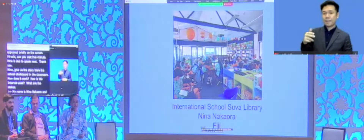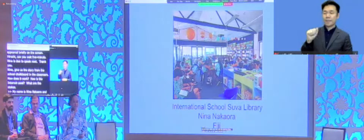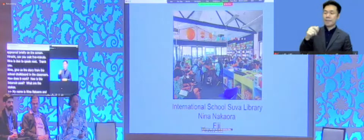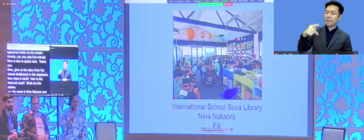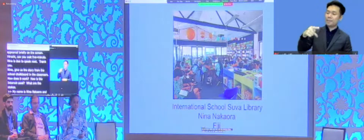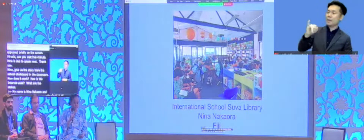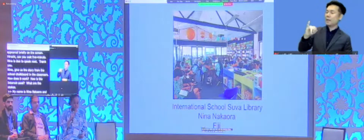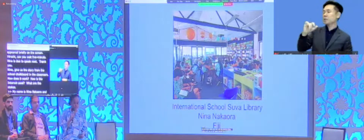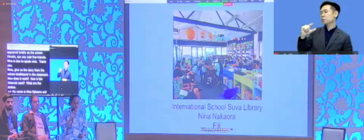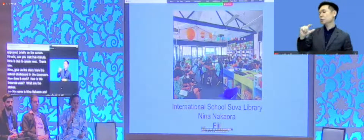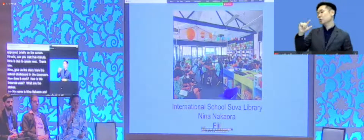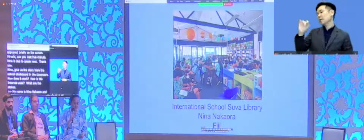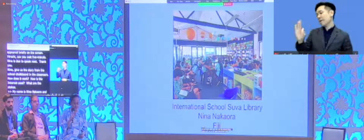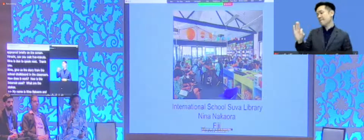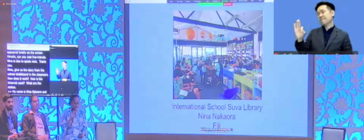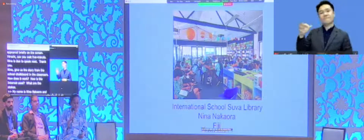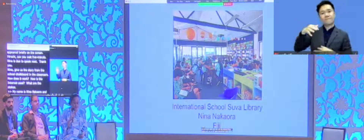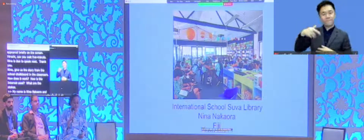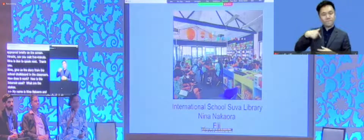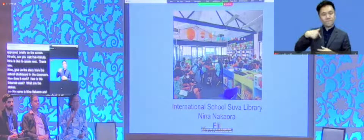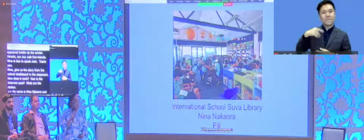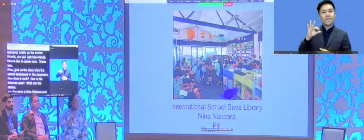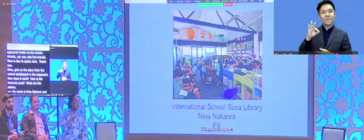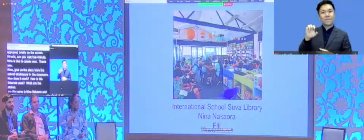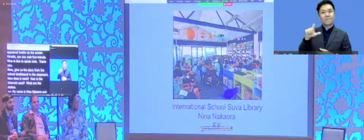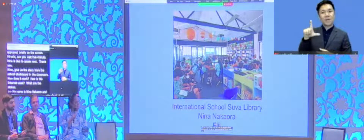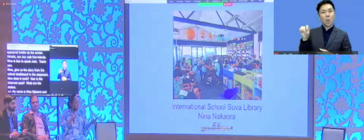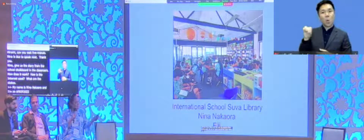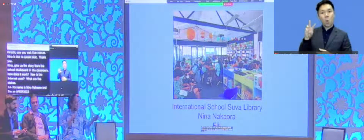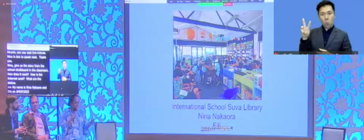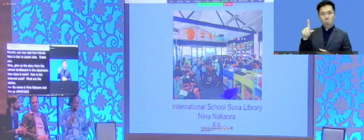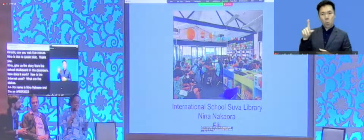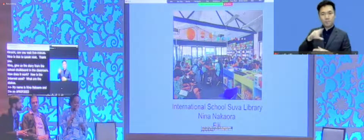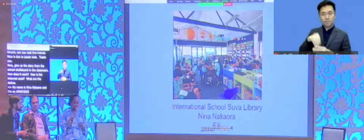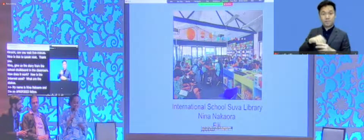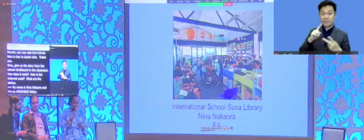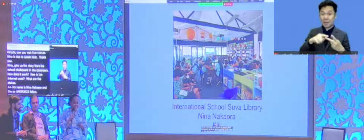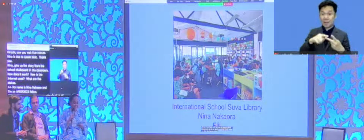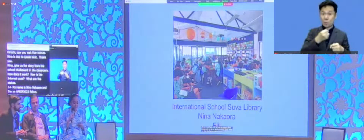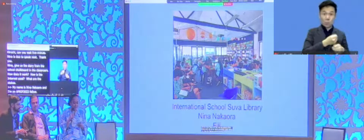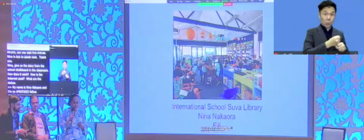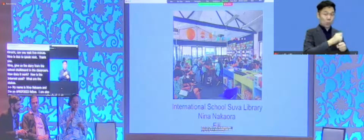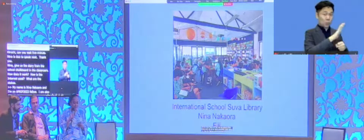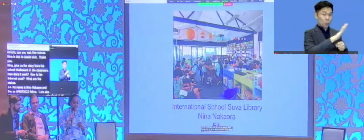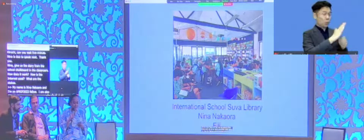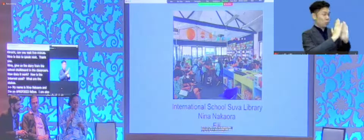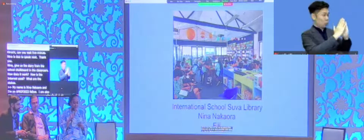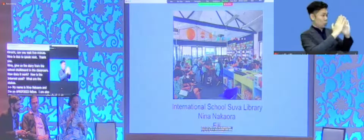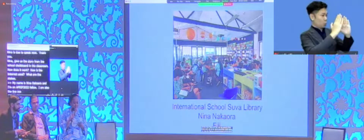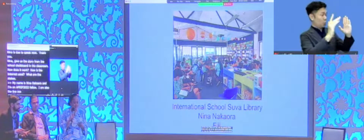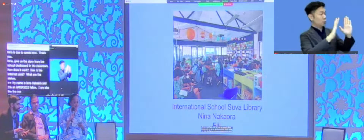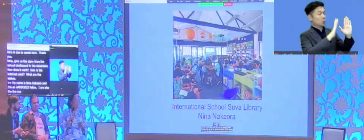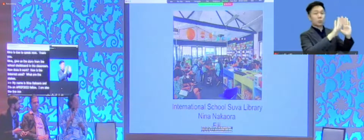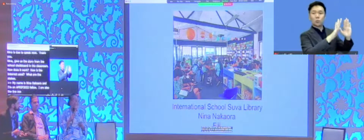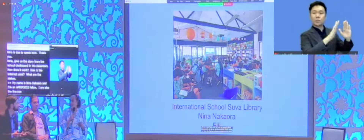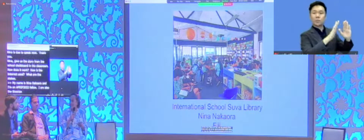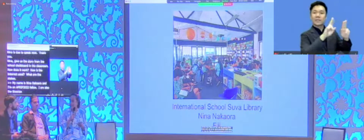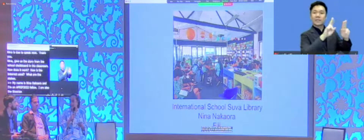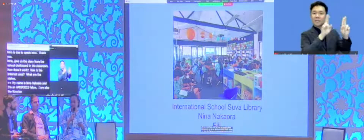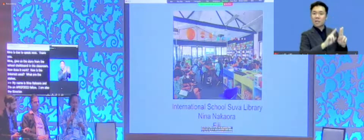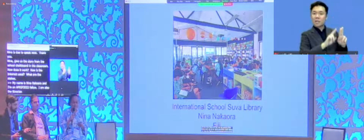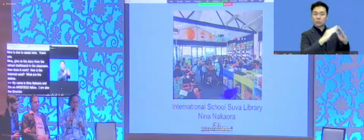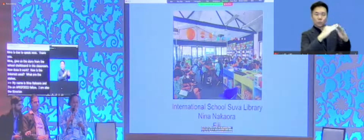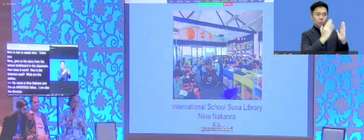APrIGF 2022 Fellow. I am also the librarian at International School Suva.